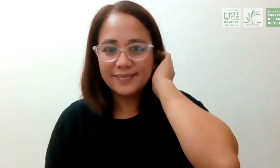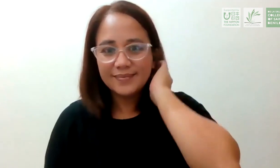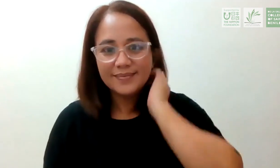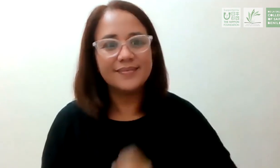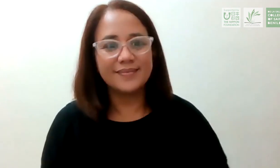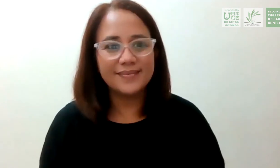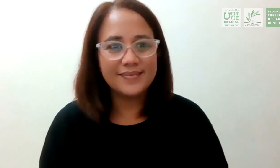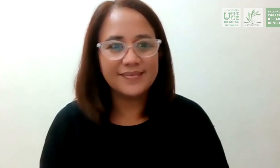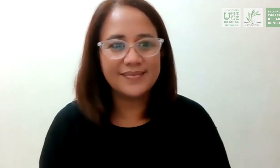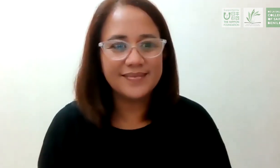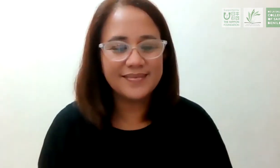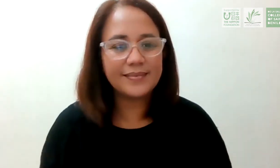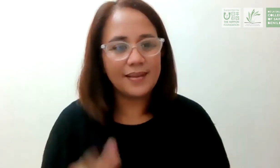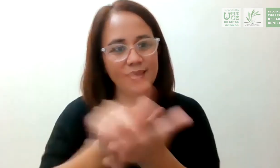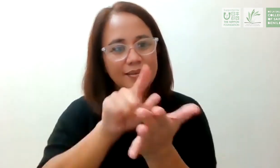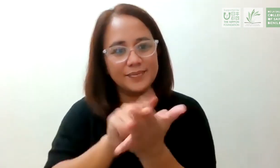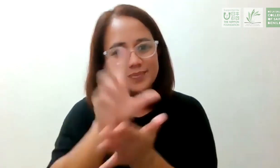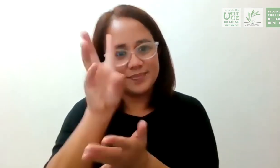lesson 6.